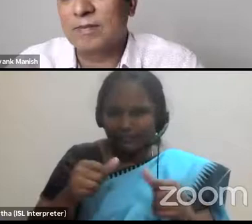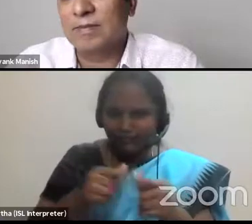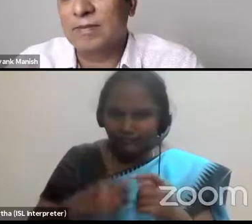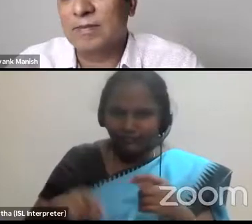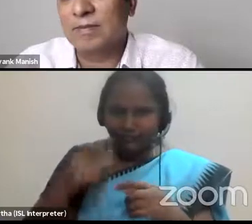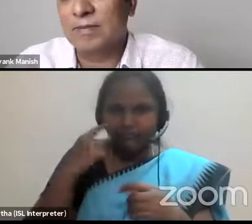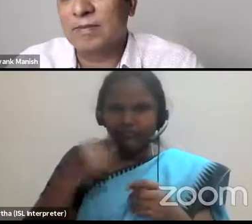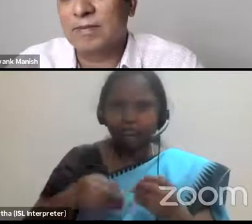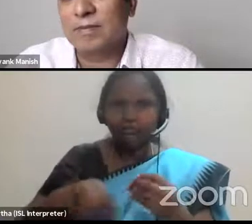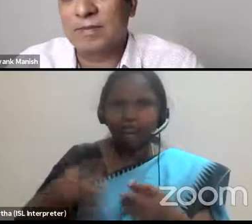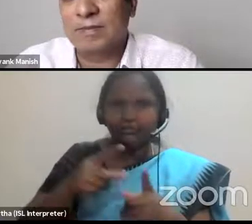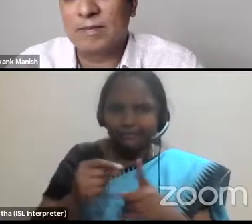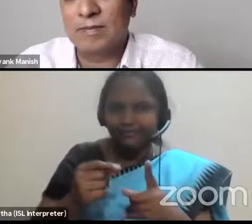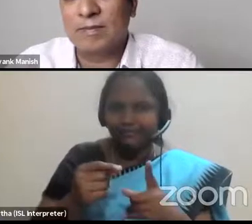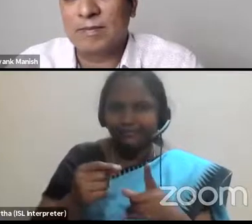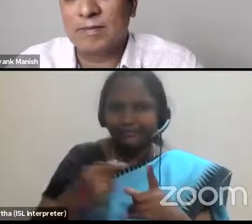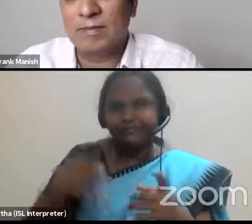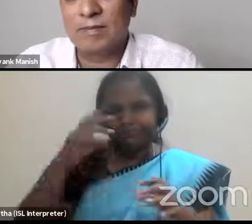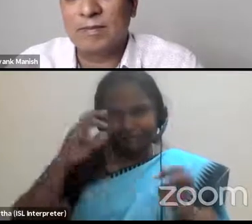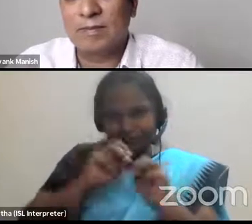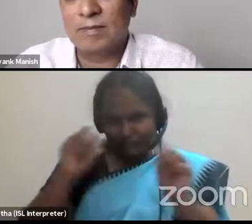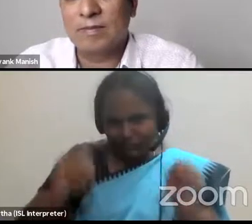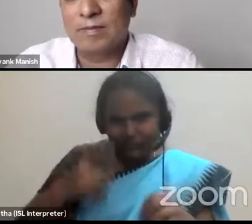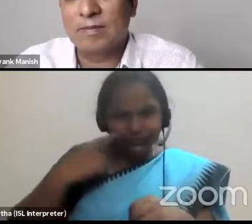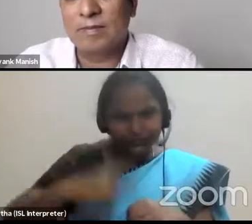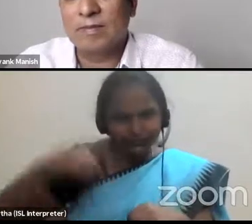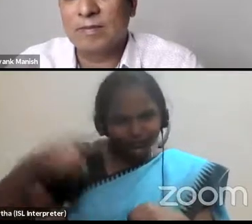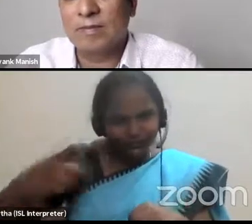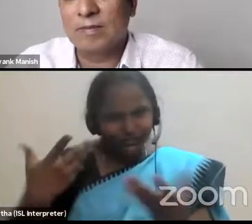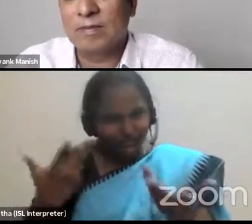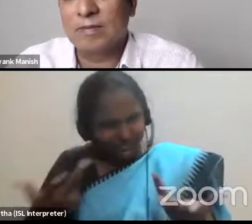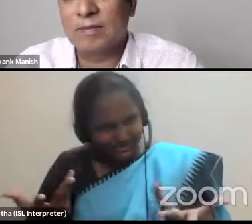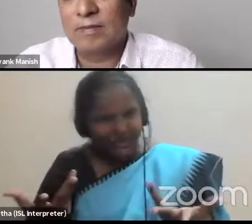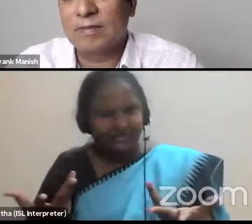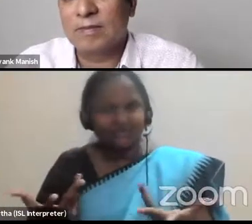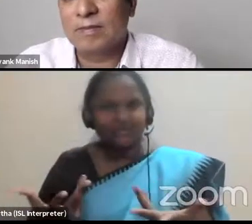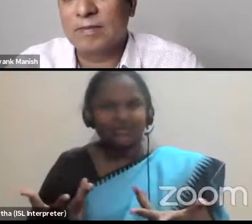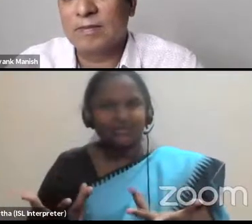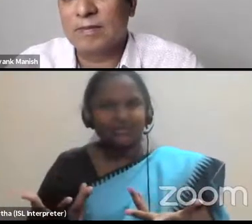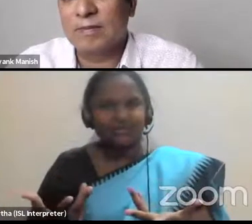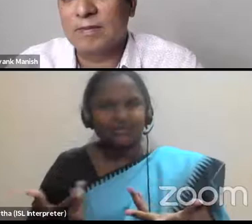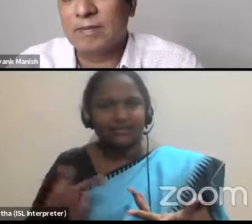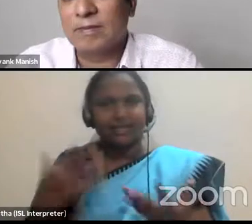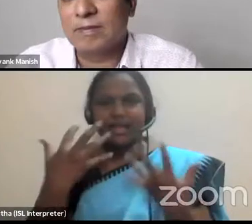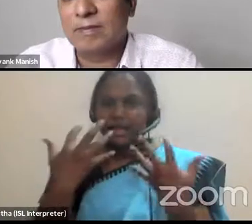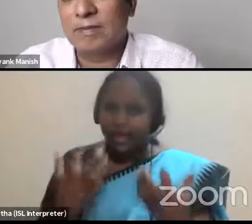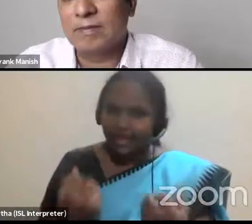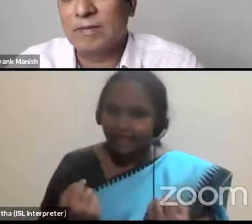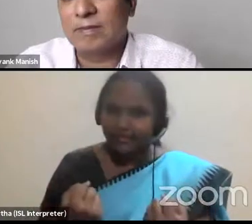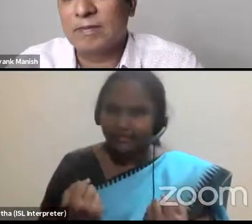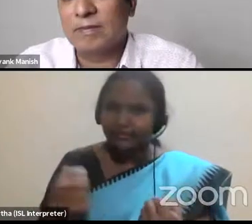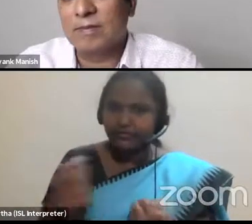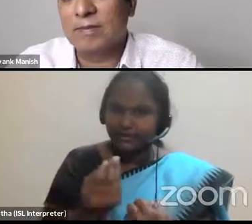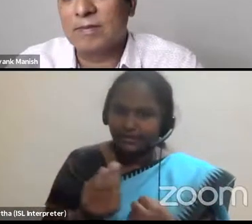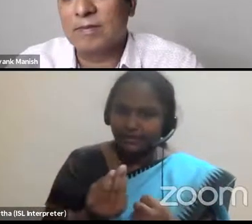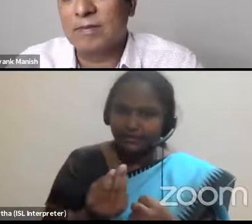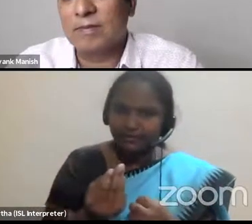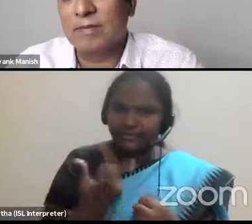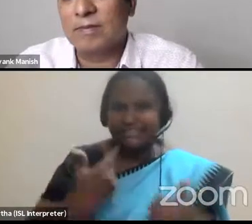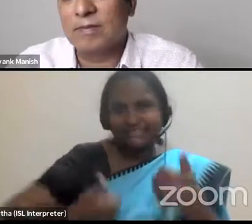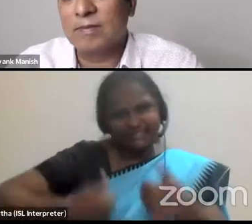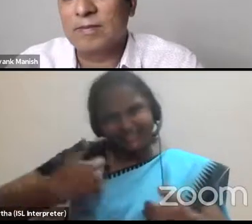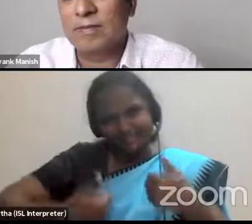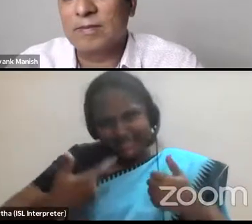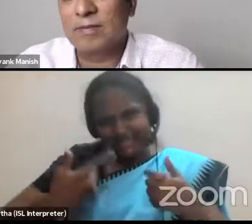to even synthesize newer musics, for example, with the And there have been some challenges